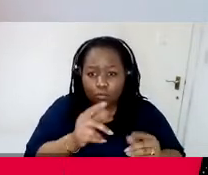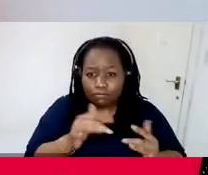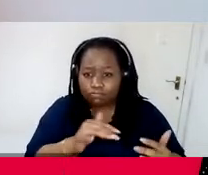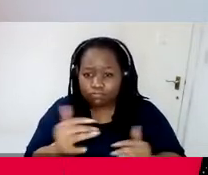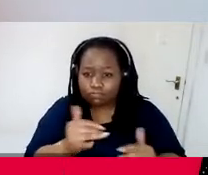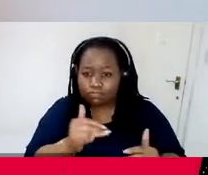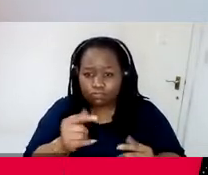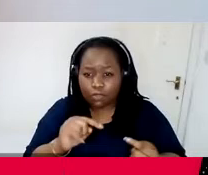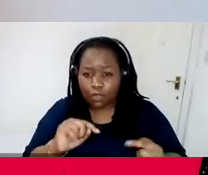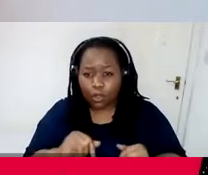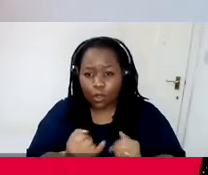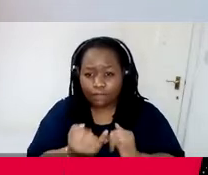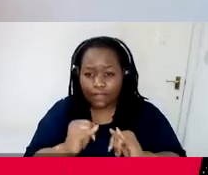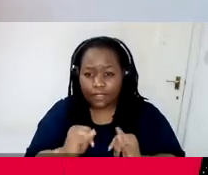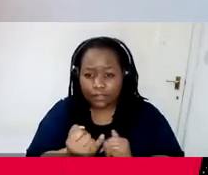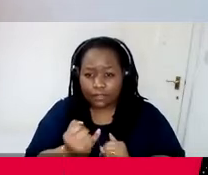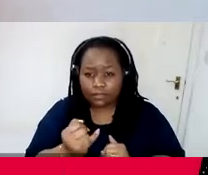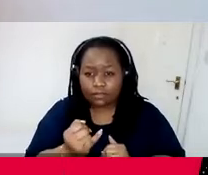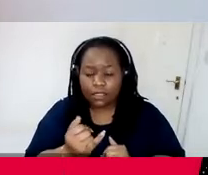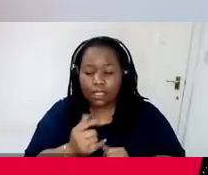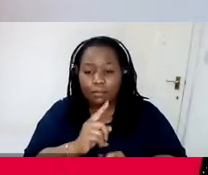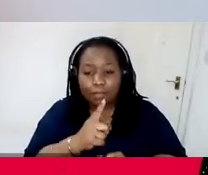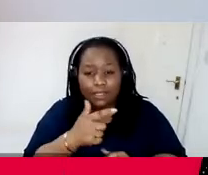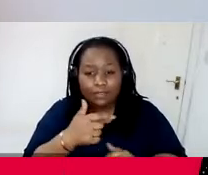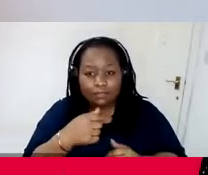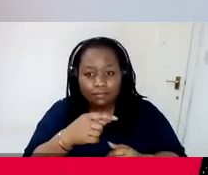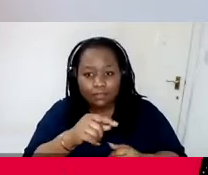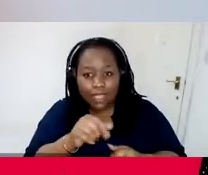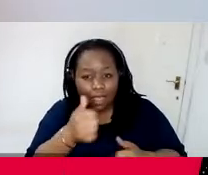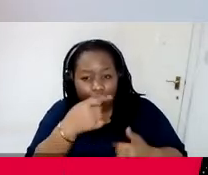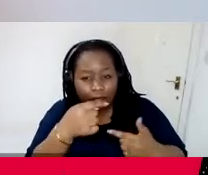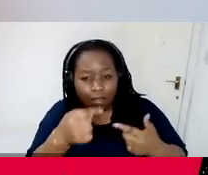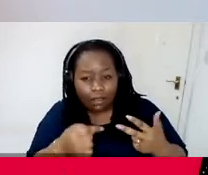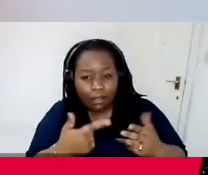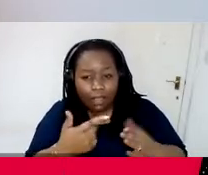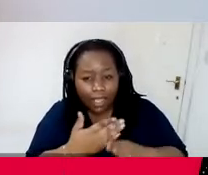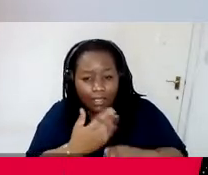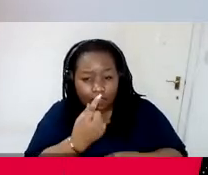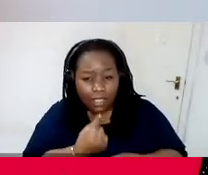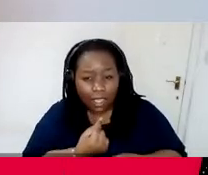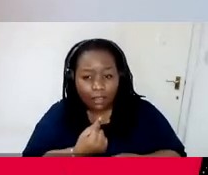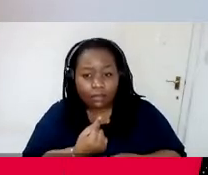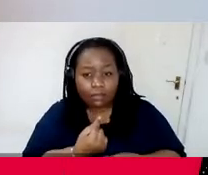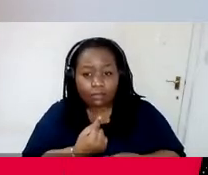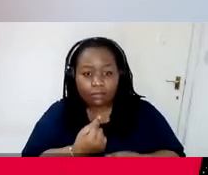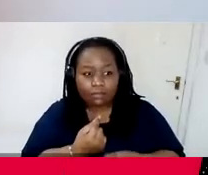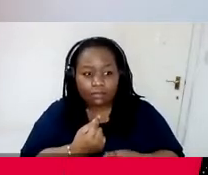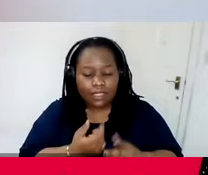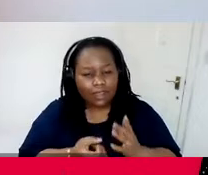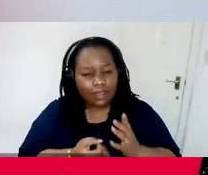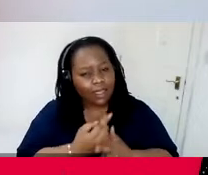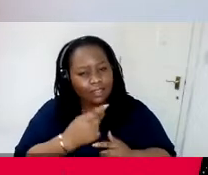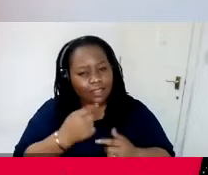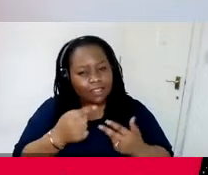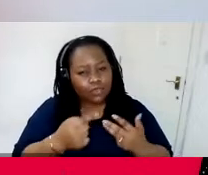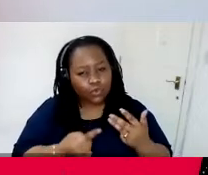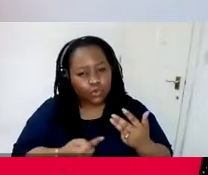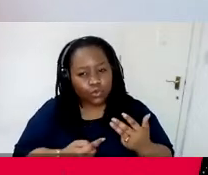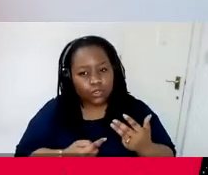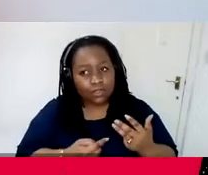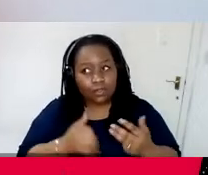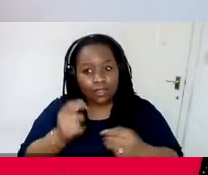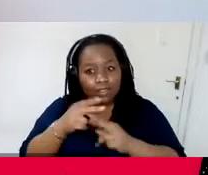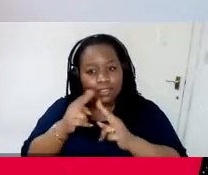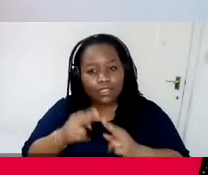but there are other actions and other factors or points that the